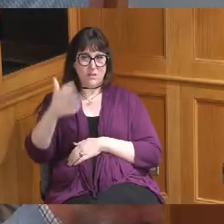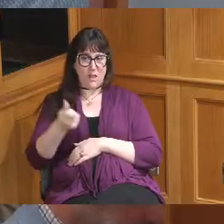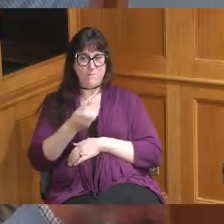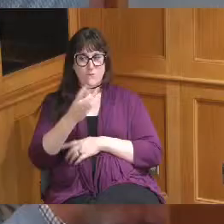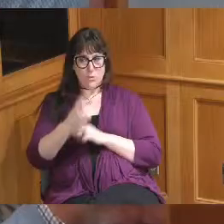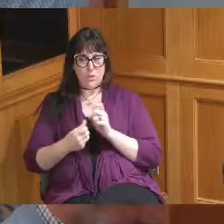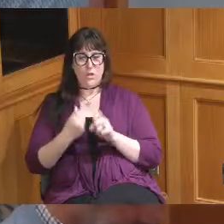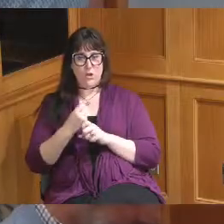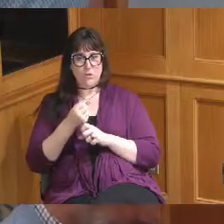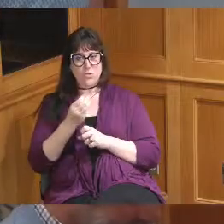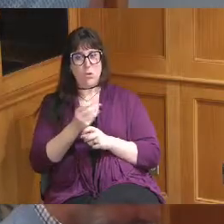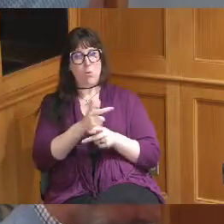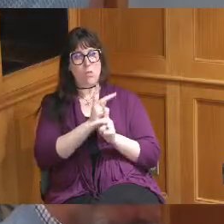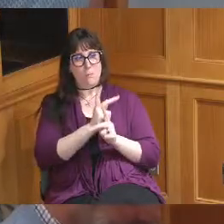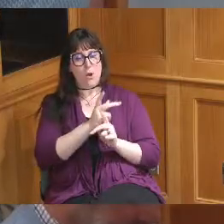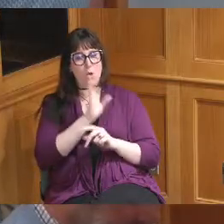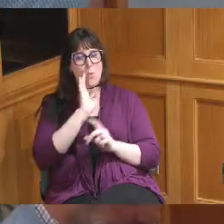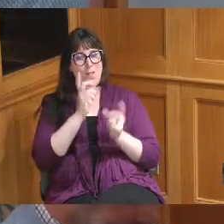borrowing will take place over